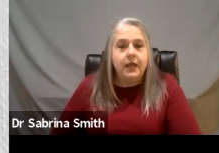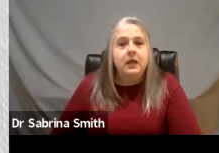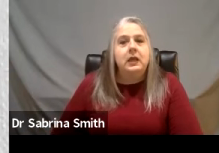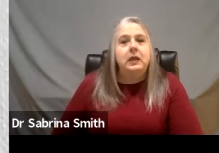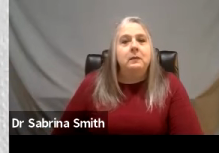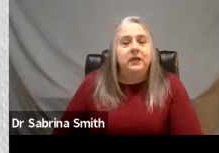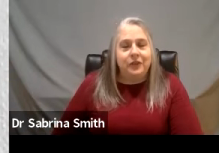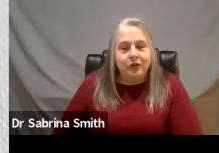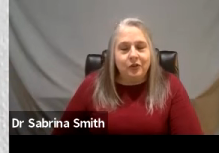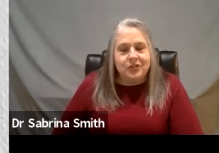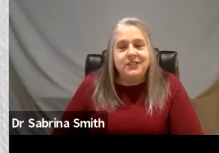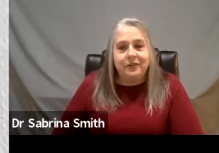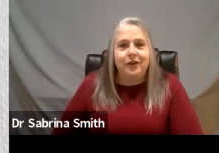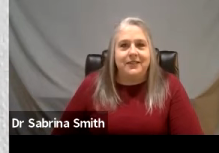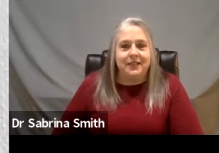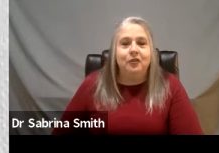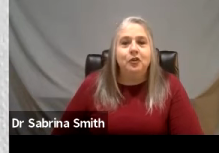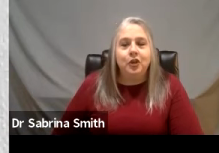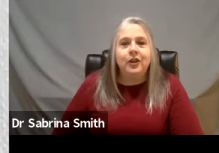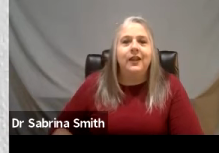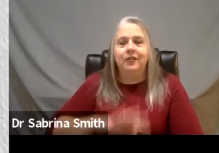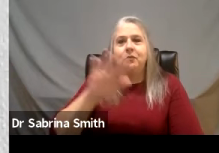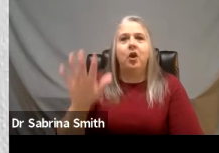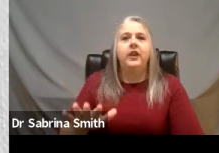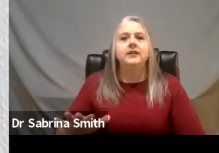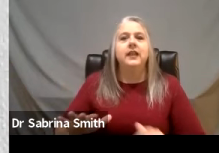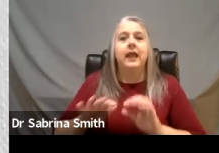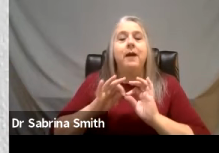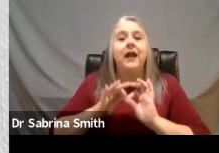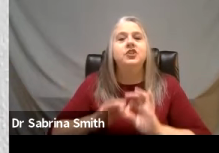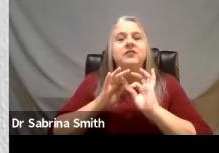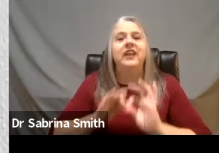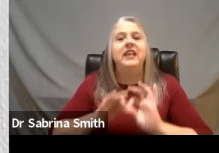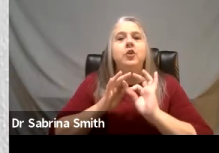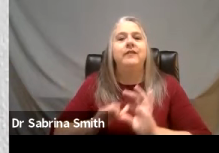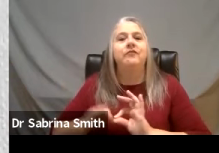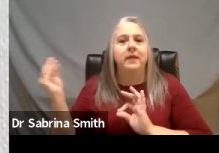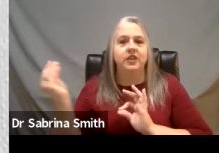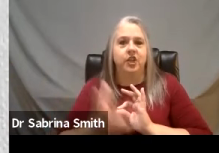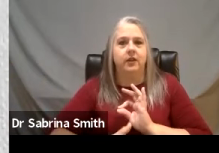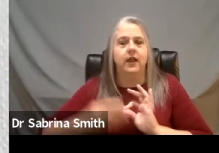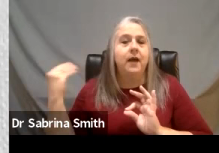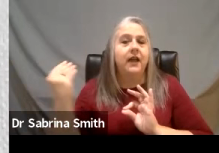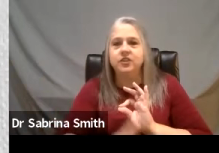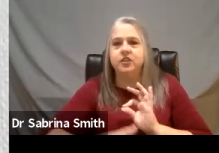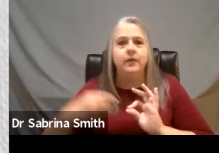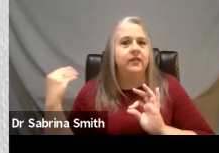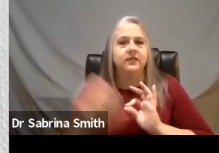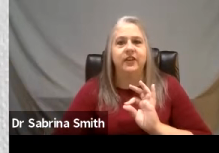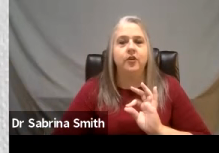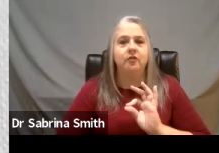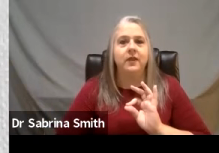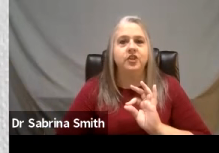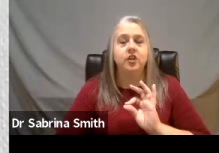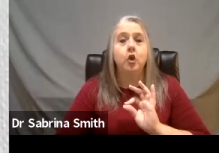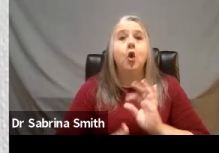interpreting? But there's a difference. If you look at the product, am I just feeding you information? Am I just doing this,